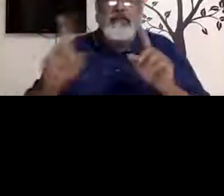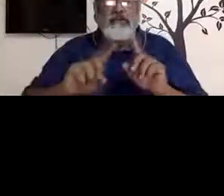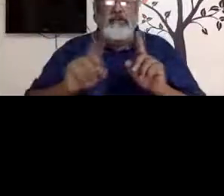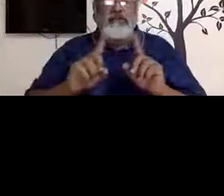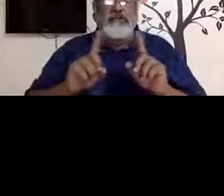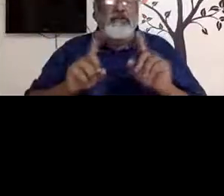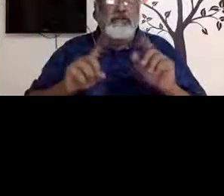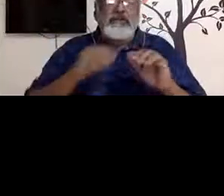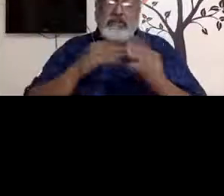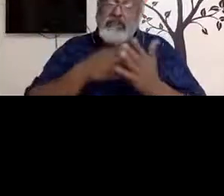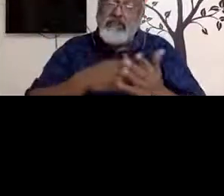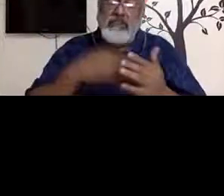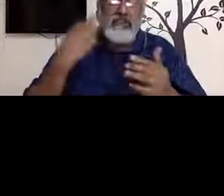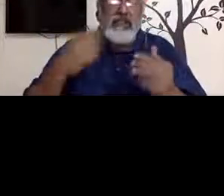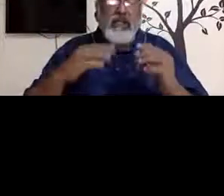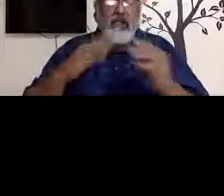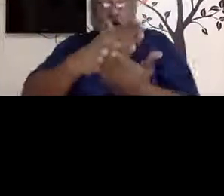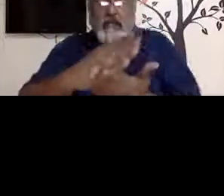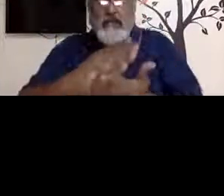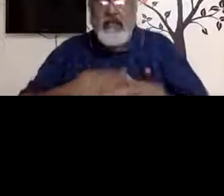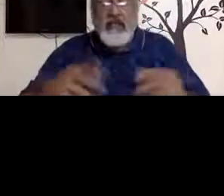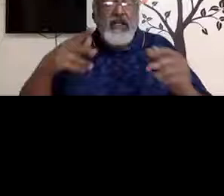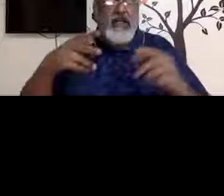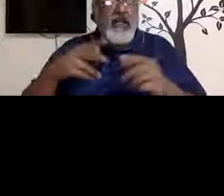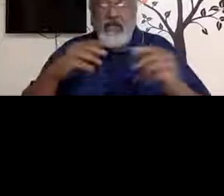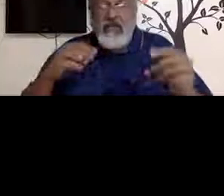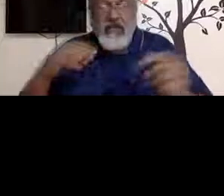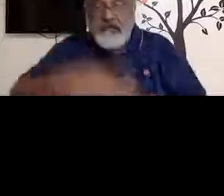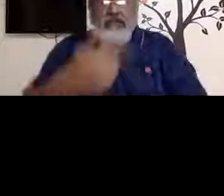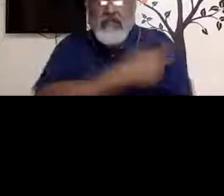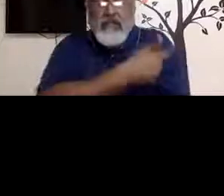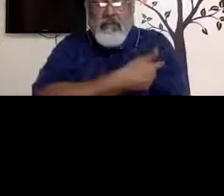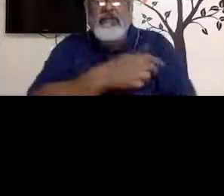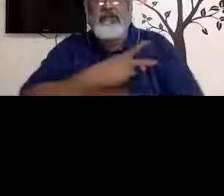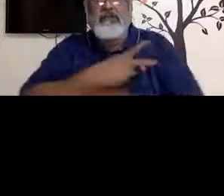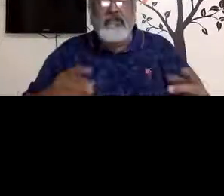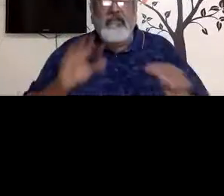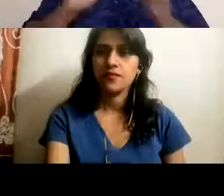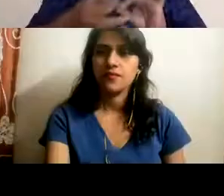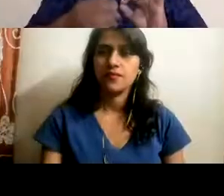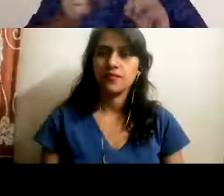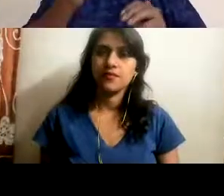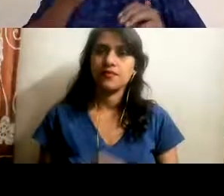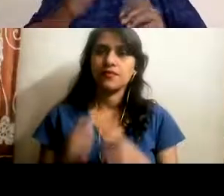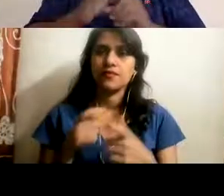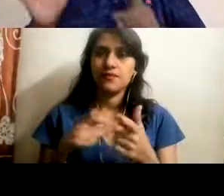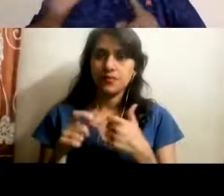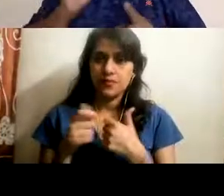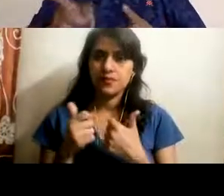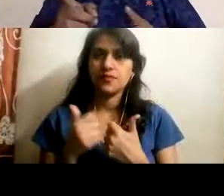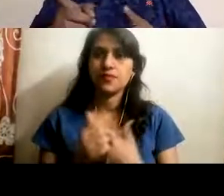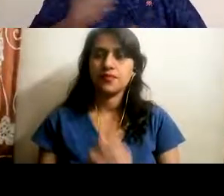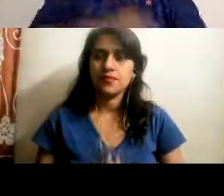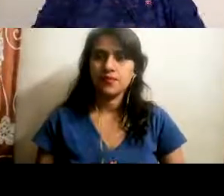the intervention and the prevention is necessary, whereas the same emphasis need to be given